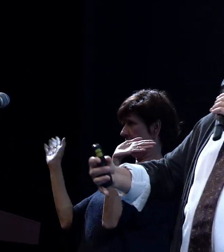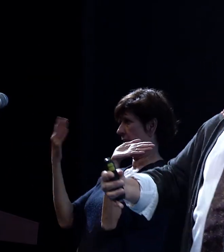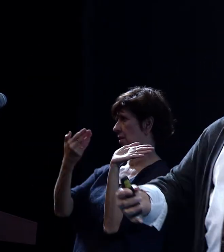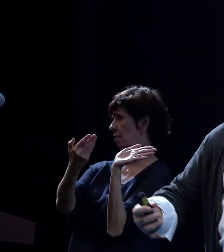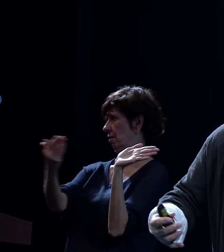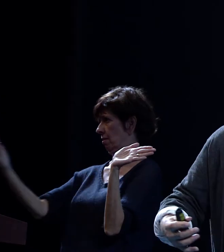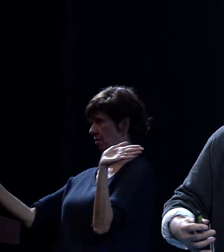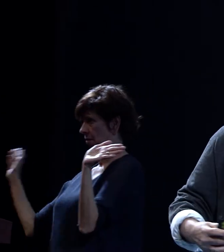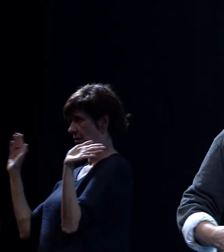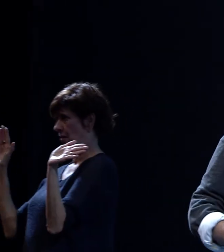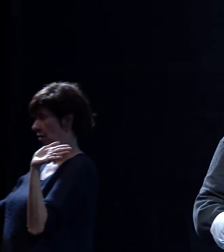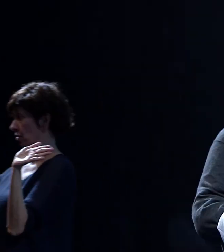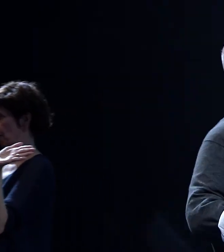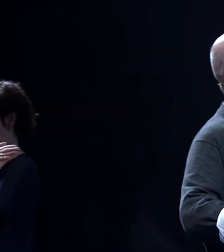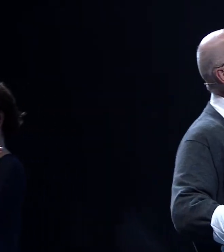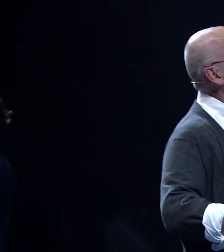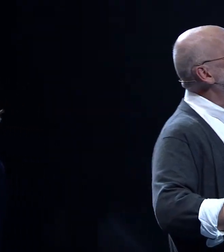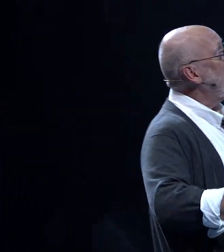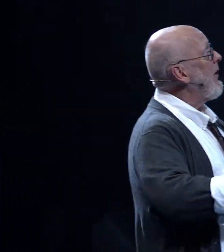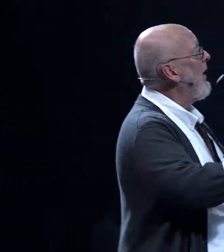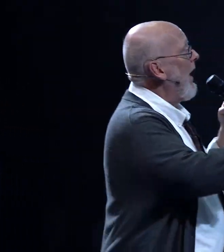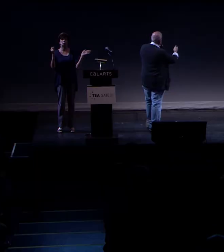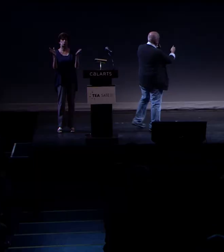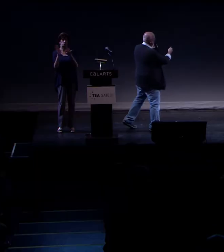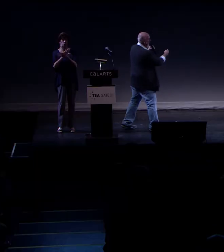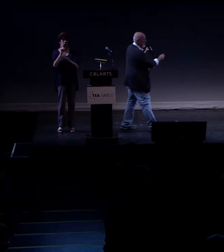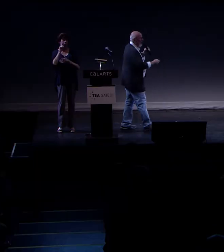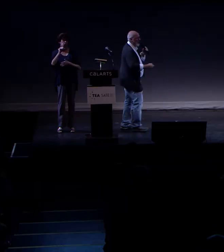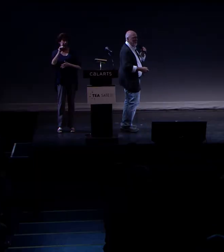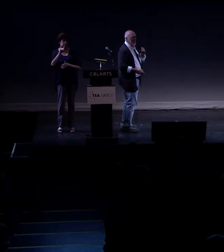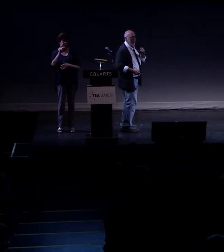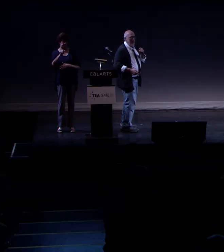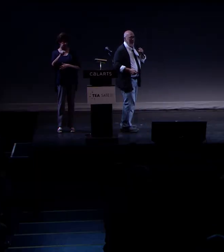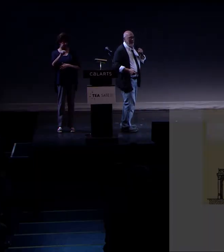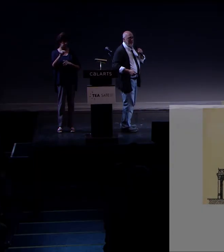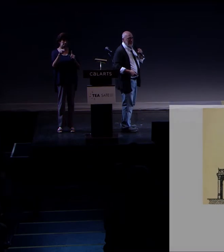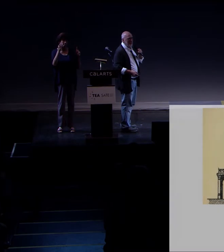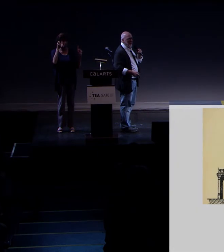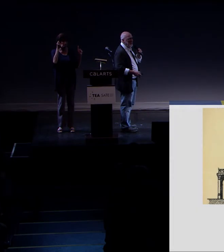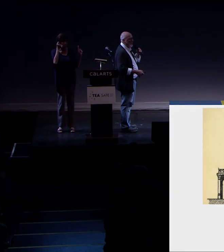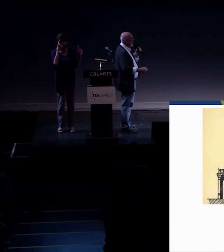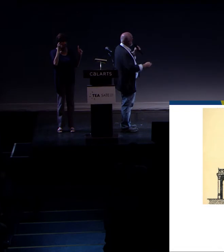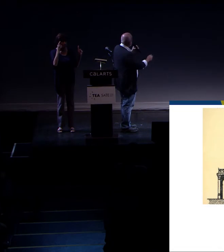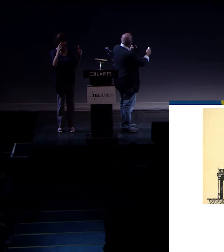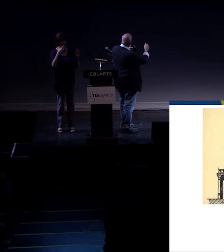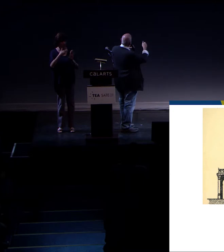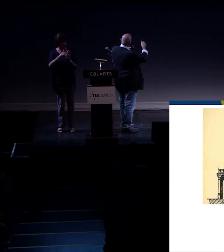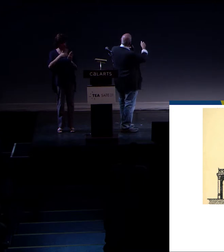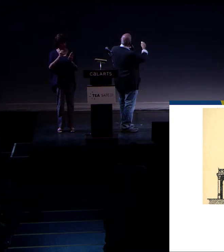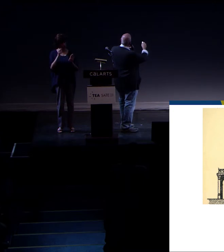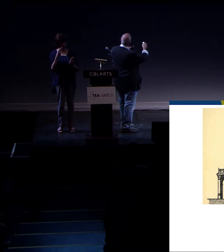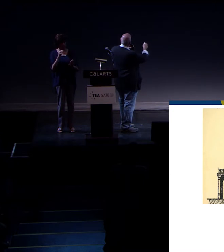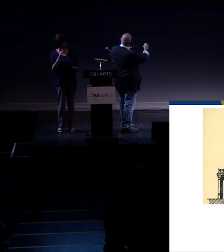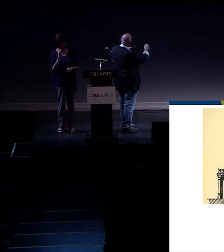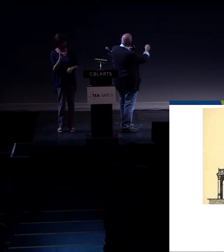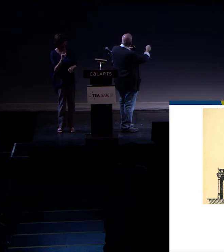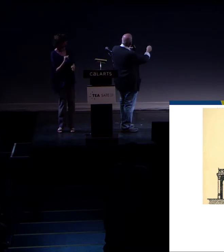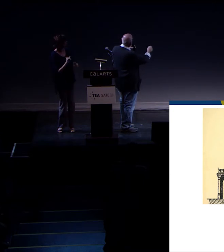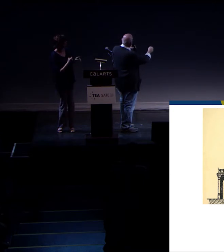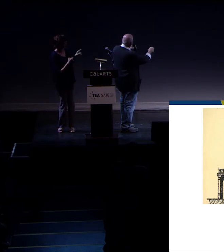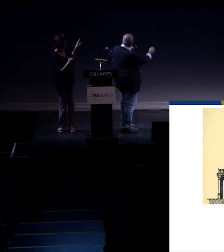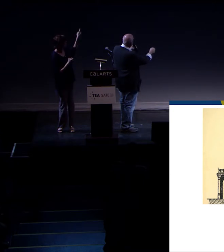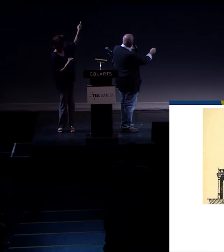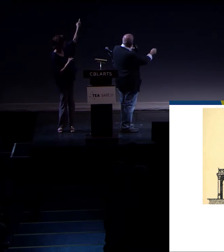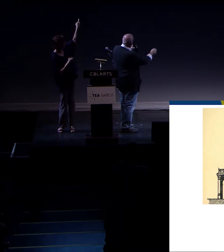been removed and it heightens the illusion. It also, by the way, has a pre-show. So the pre-show is this